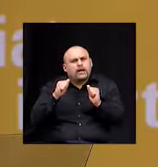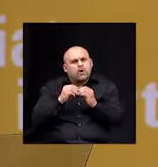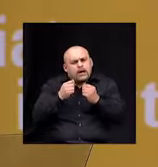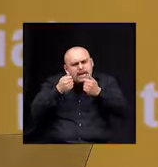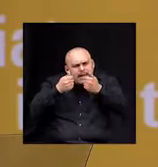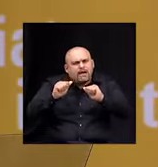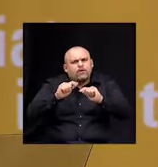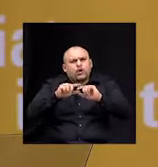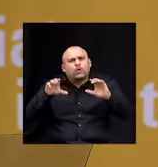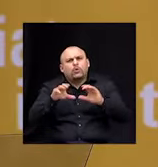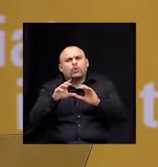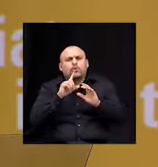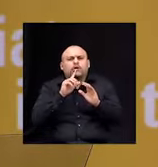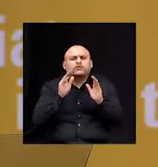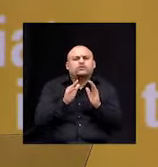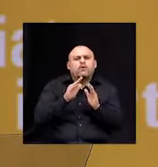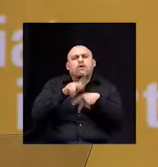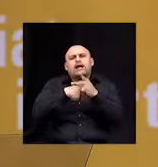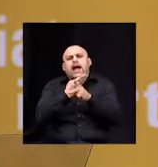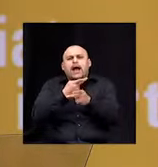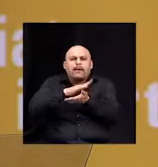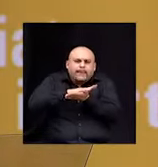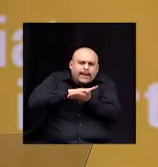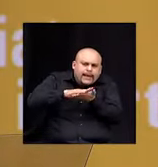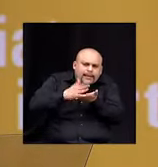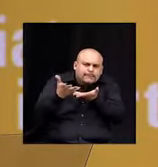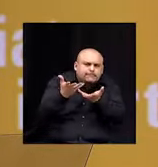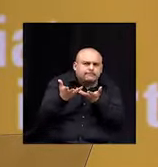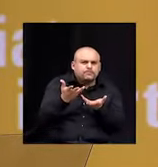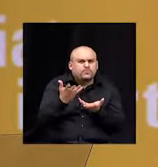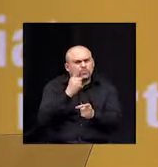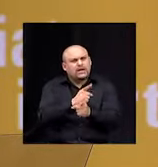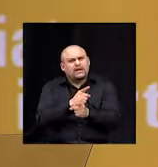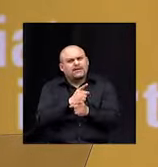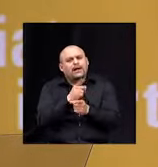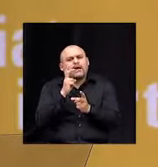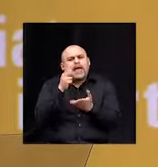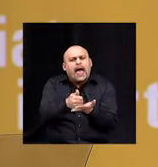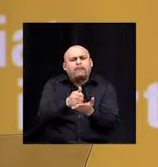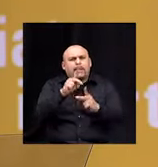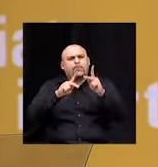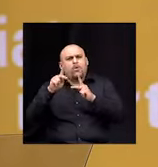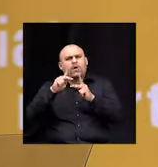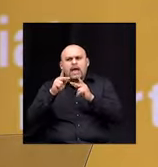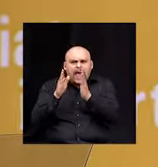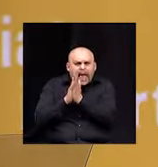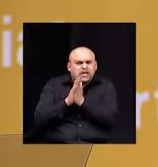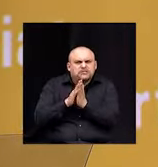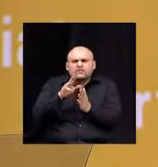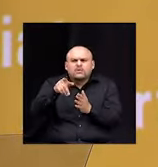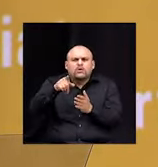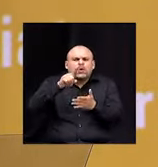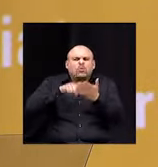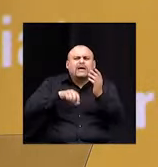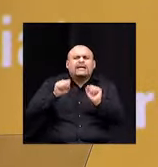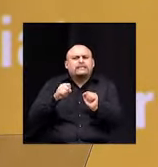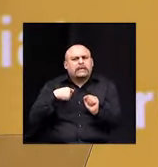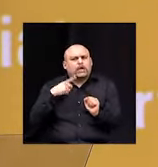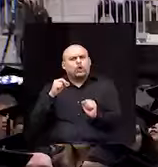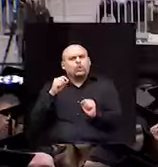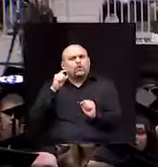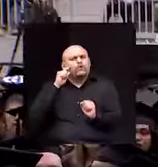do small acts of kindness, right? Help people. Ask them, what is it that I can do for